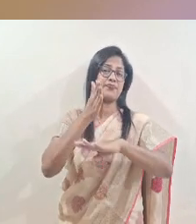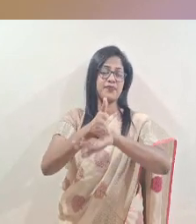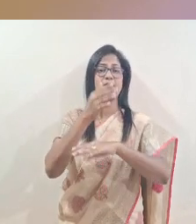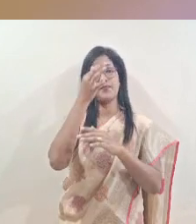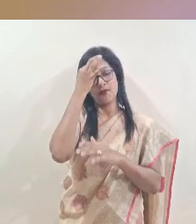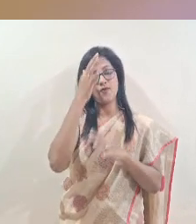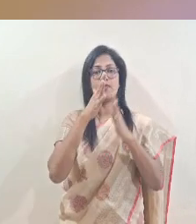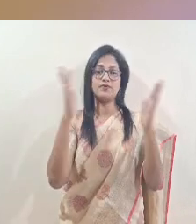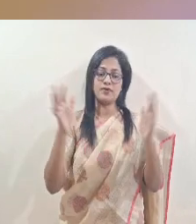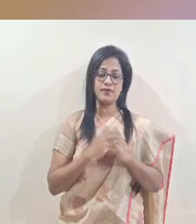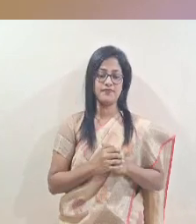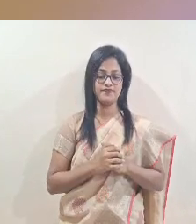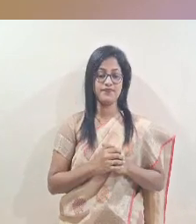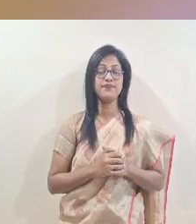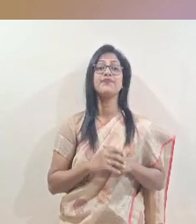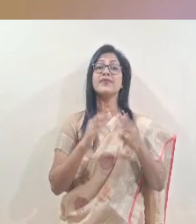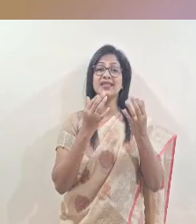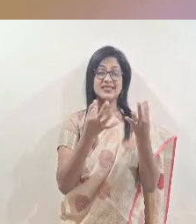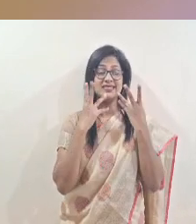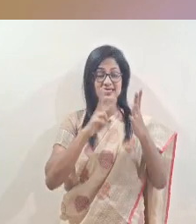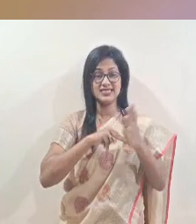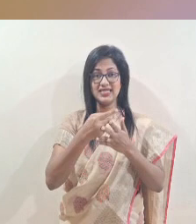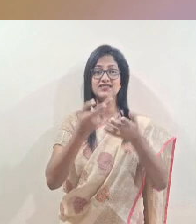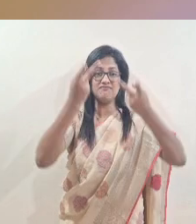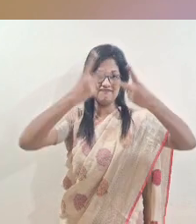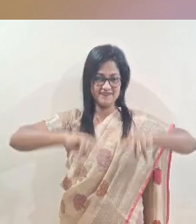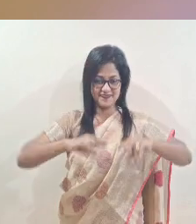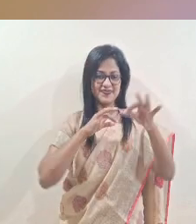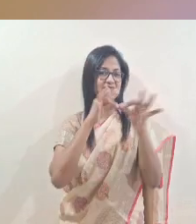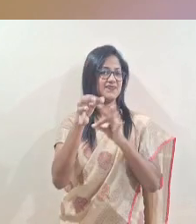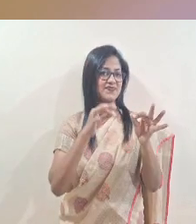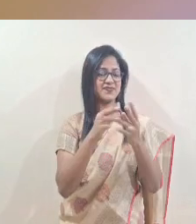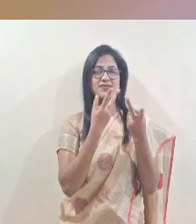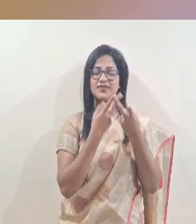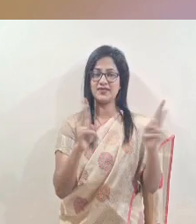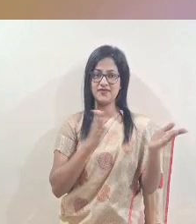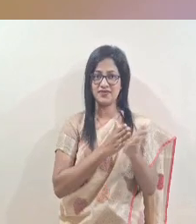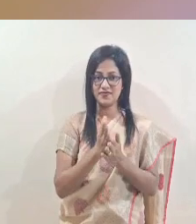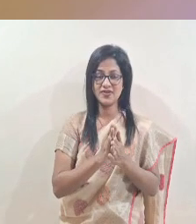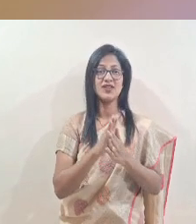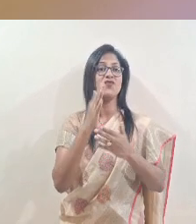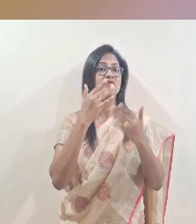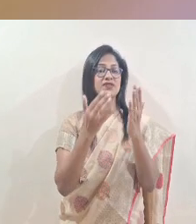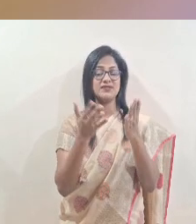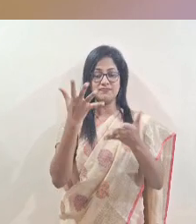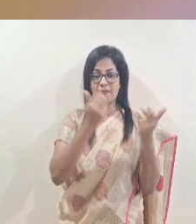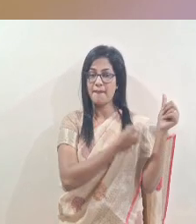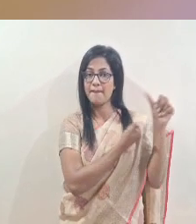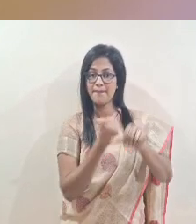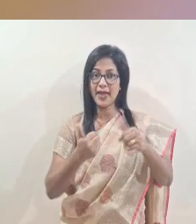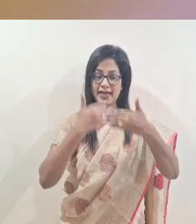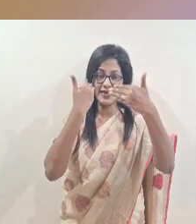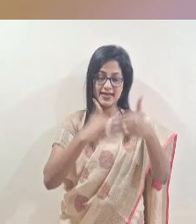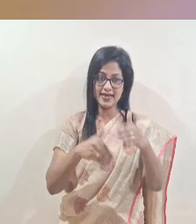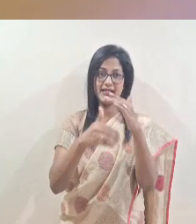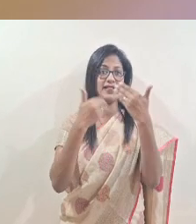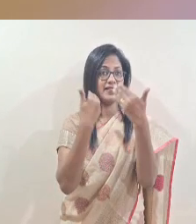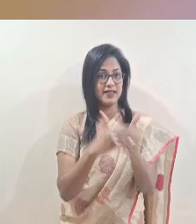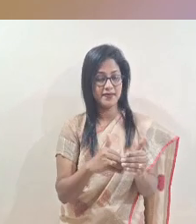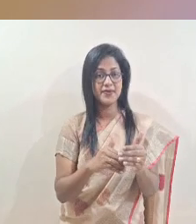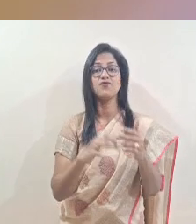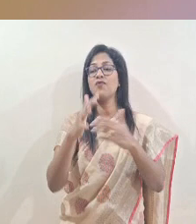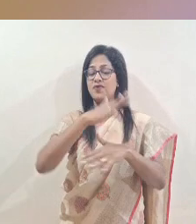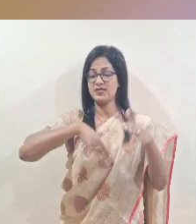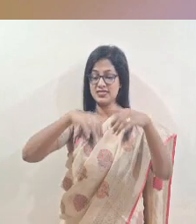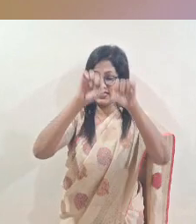So, resilience is interpreted in different ways in terms of its restorative capacity or capacity of its systems to rebound